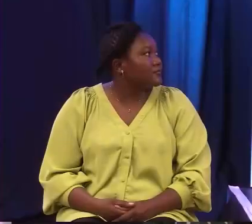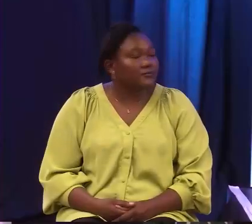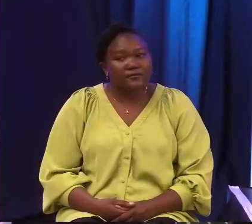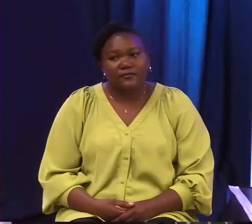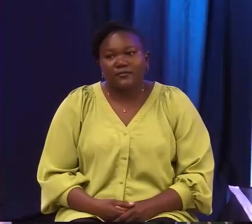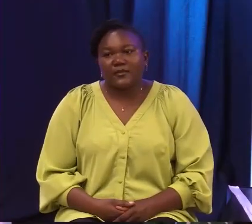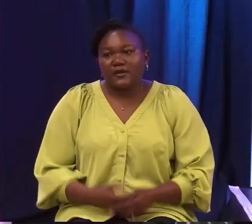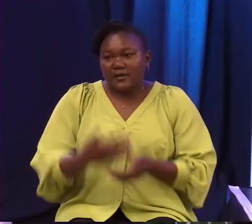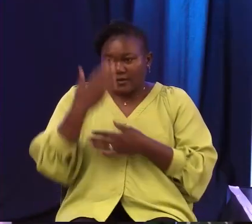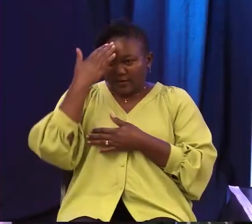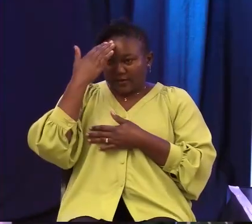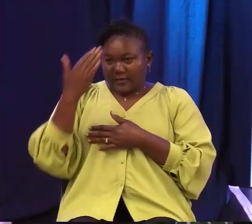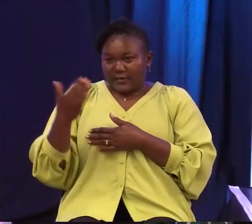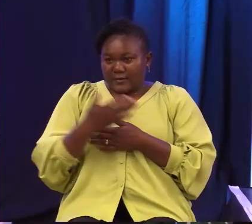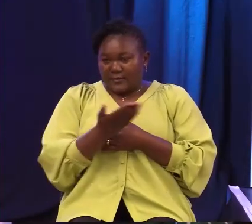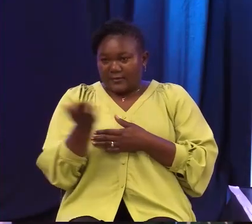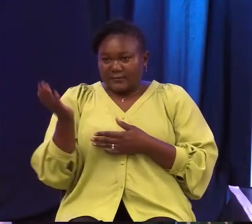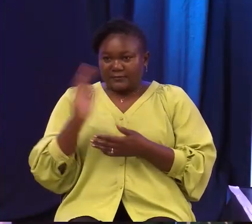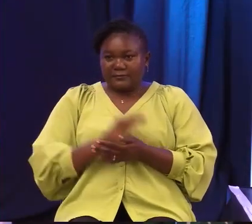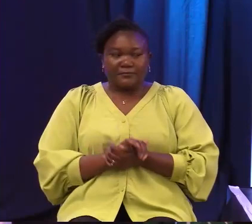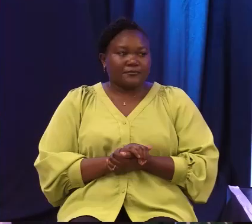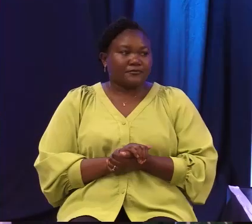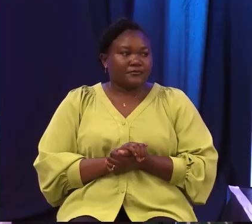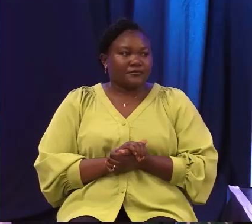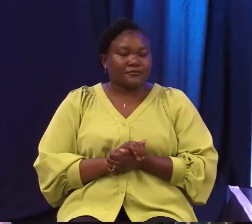Good afternoon, everybody.